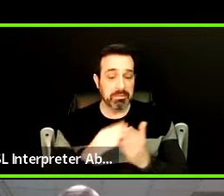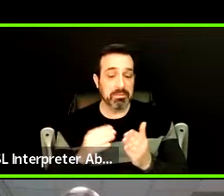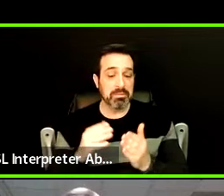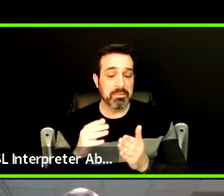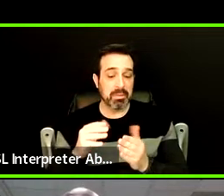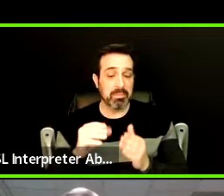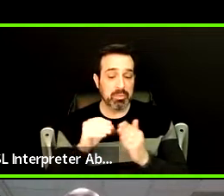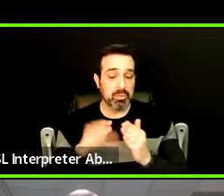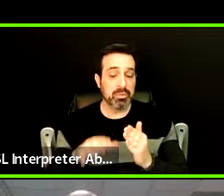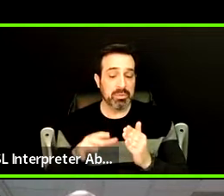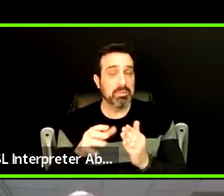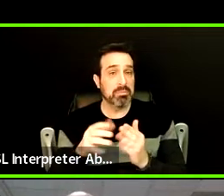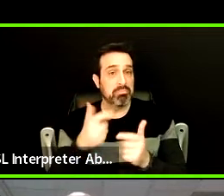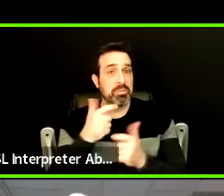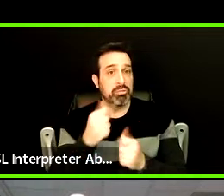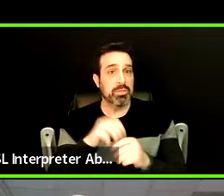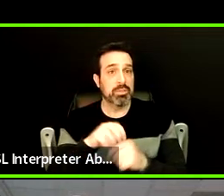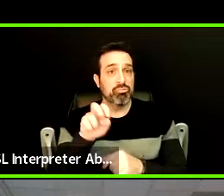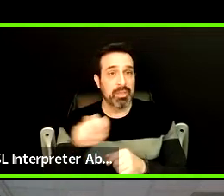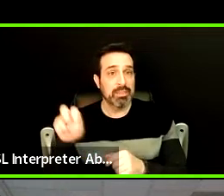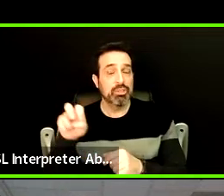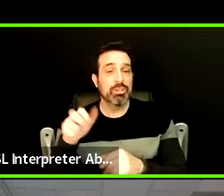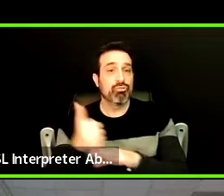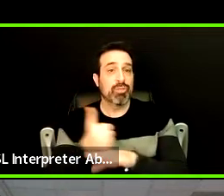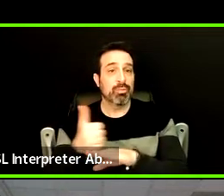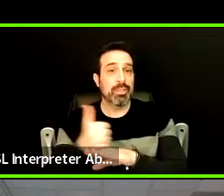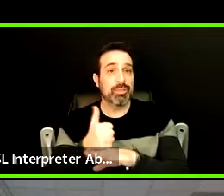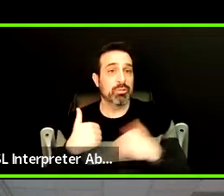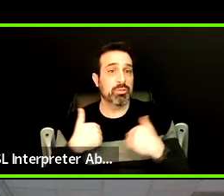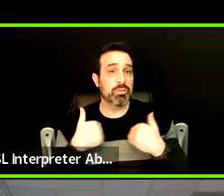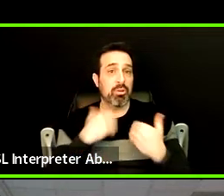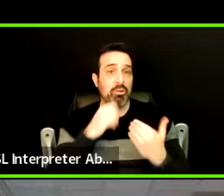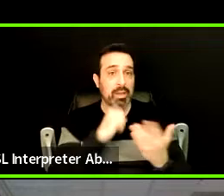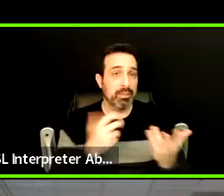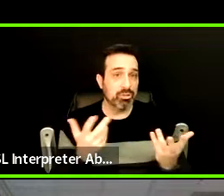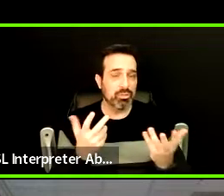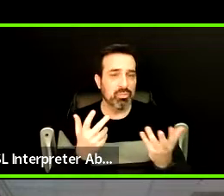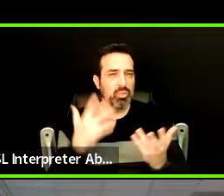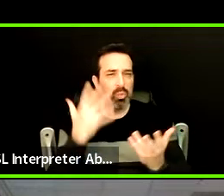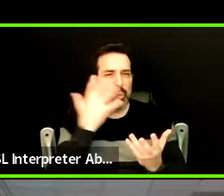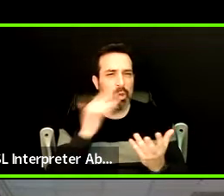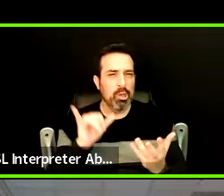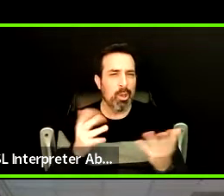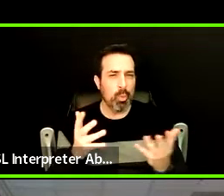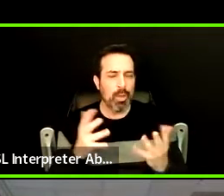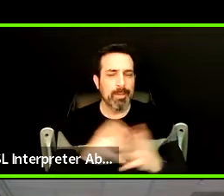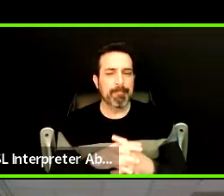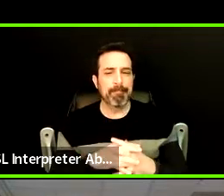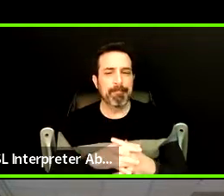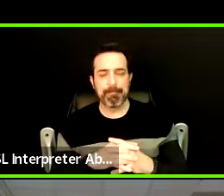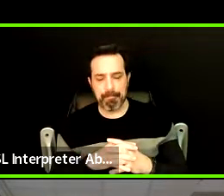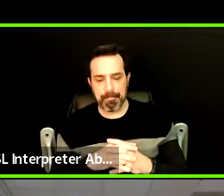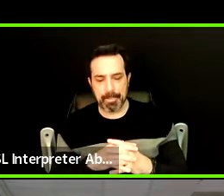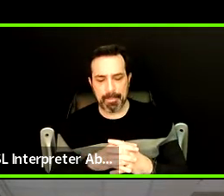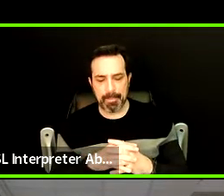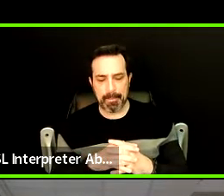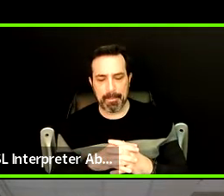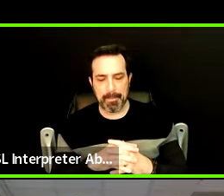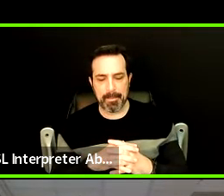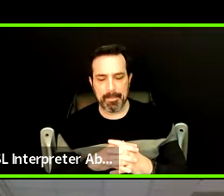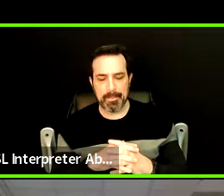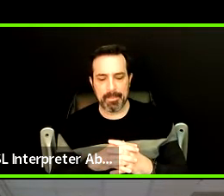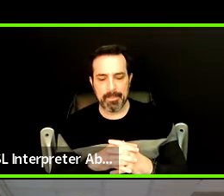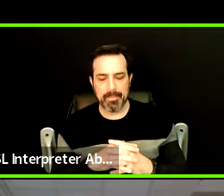in transition and transportation at a younger age. So what does that look like? Peter had